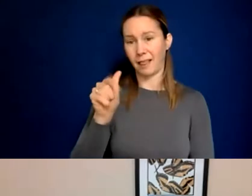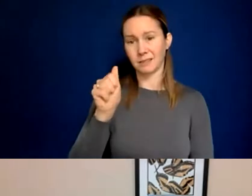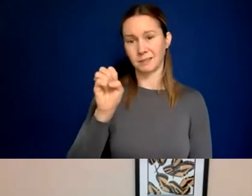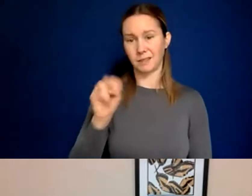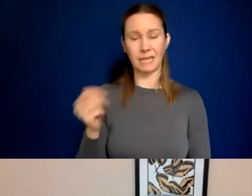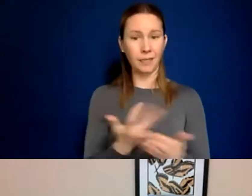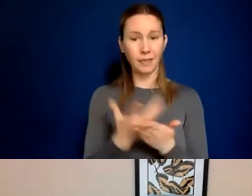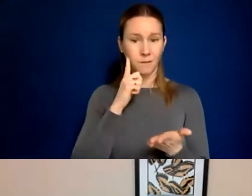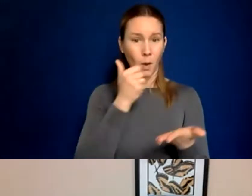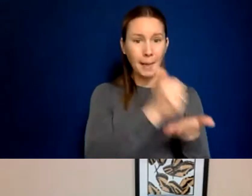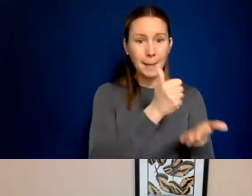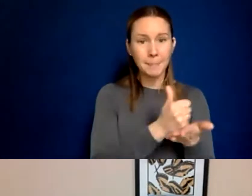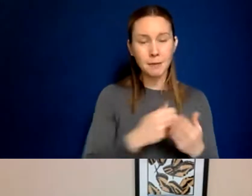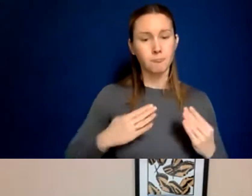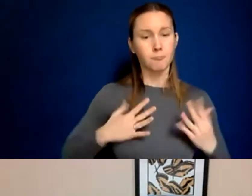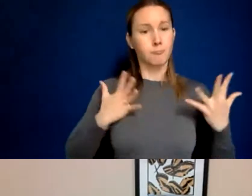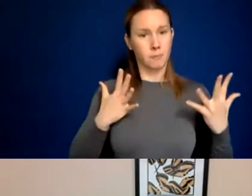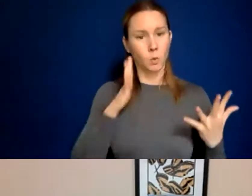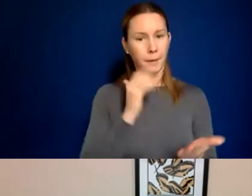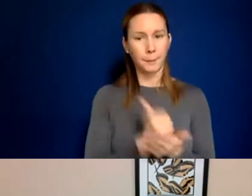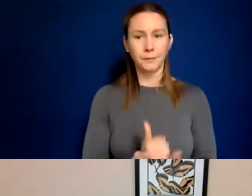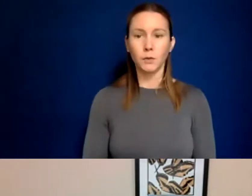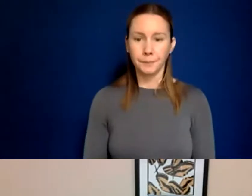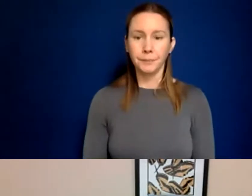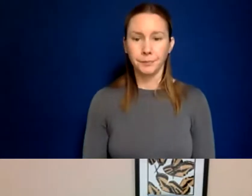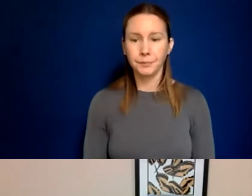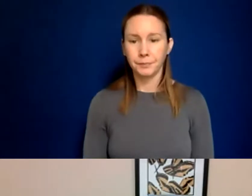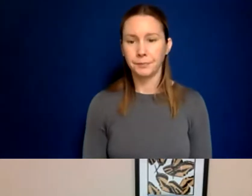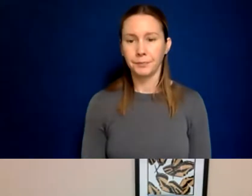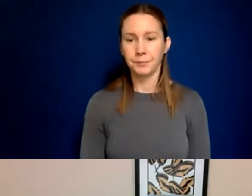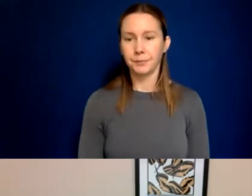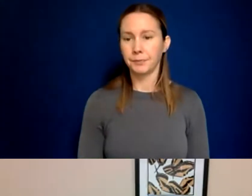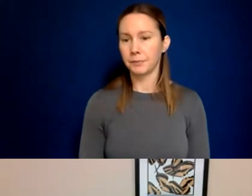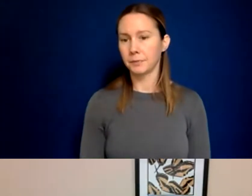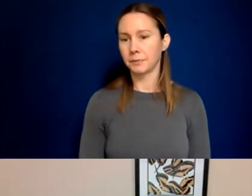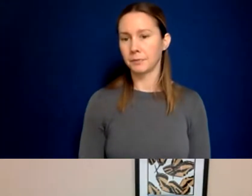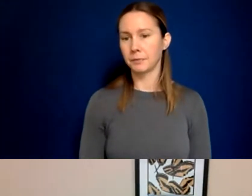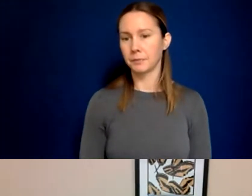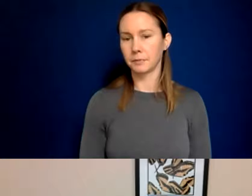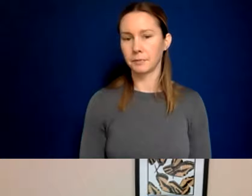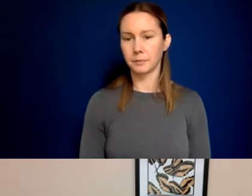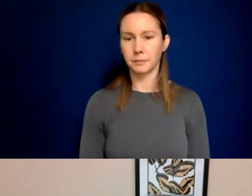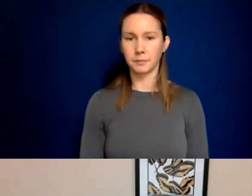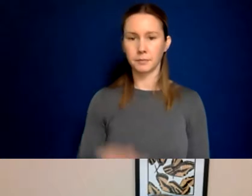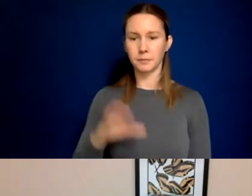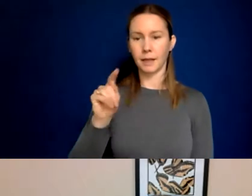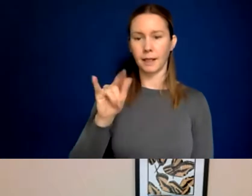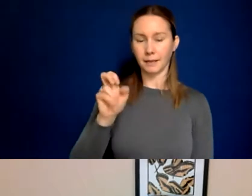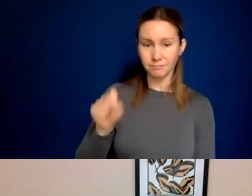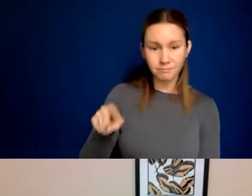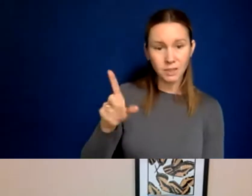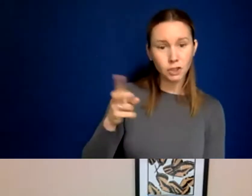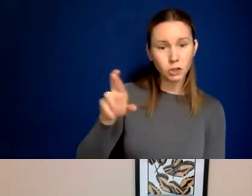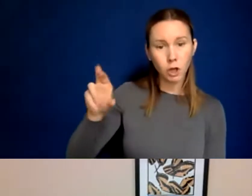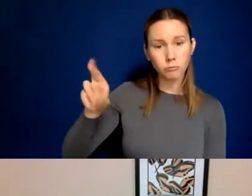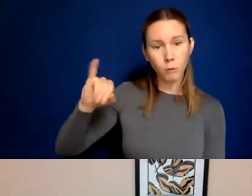be really helpful. Just one-dimensional. And Dr. Rojas, do you have any thoughts about that? I'm